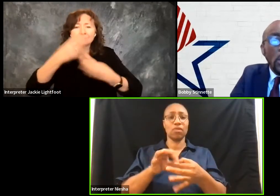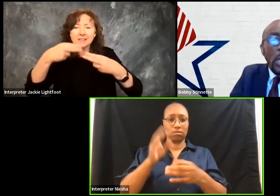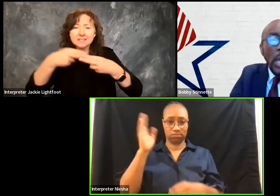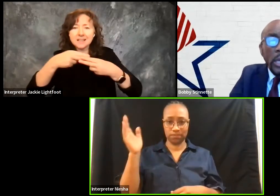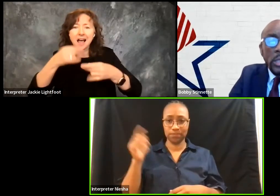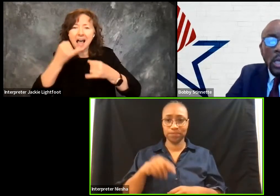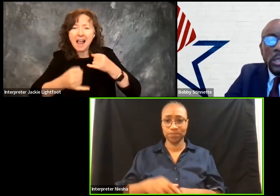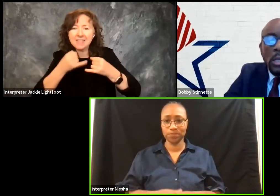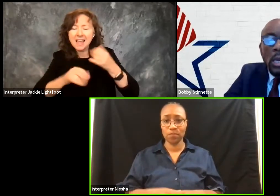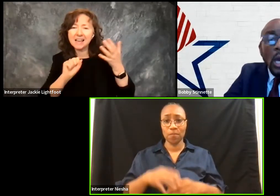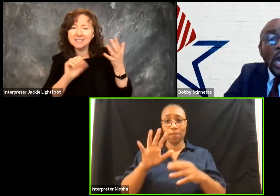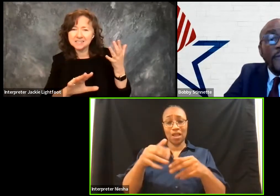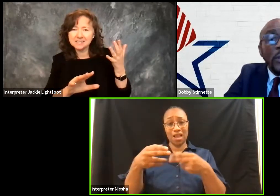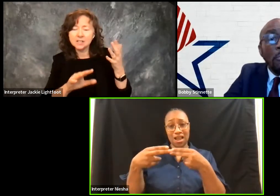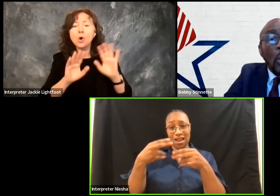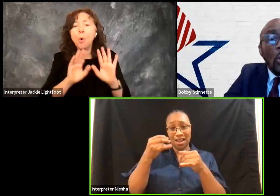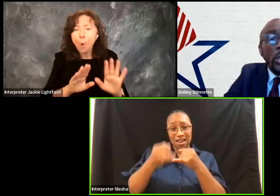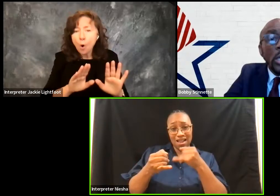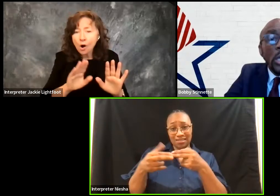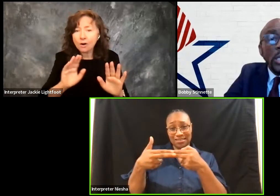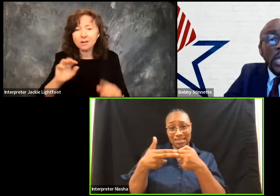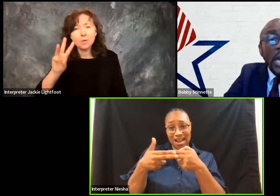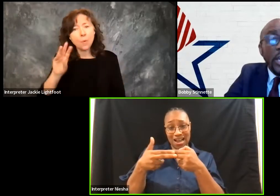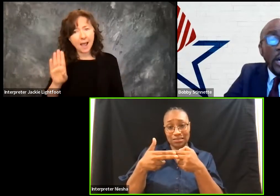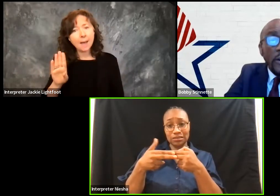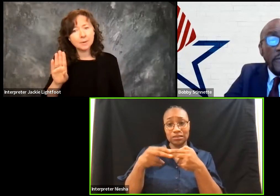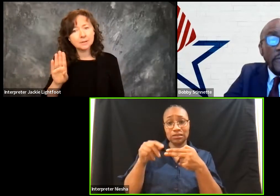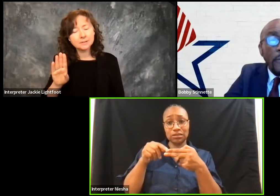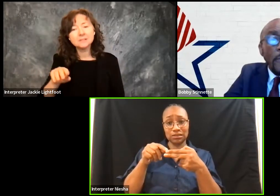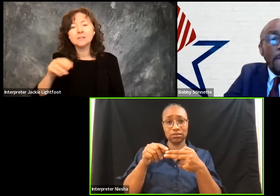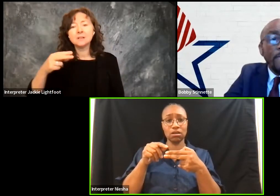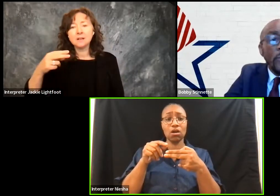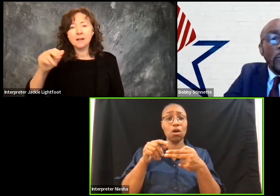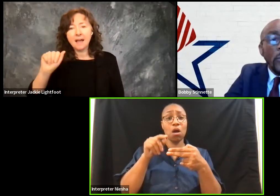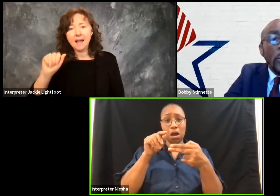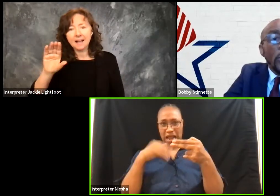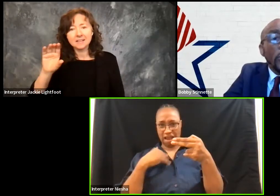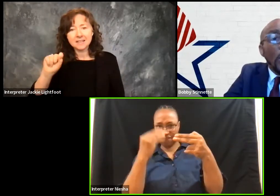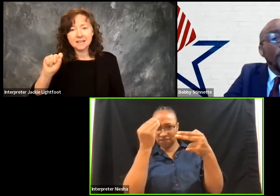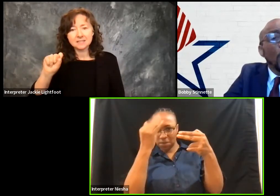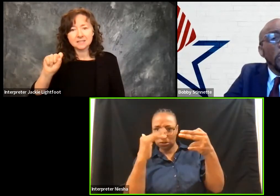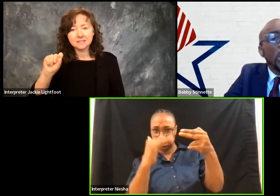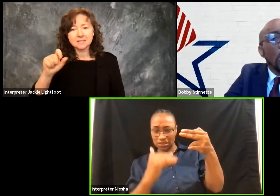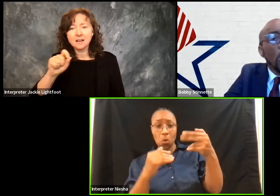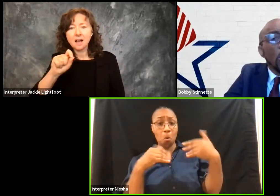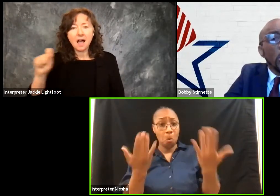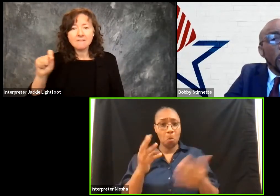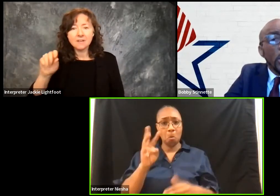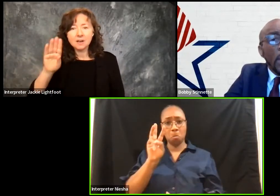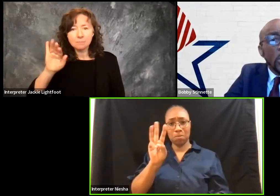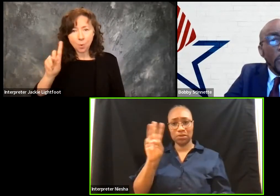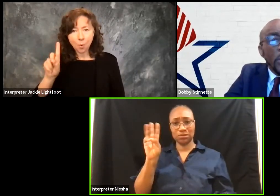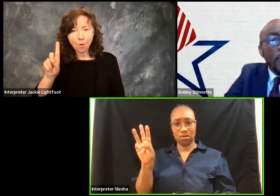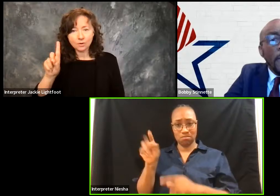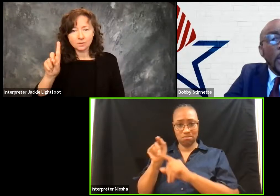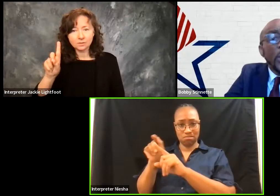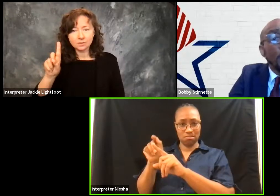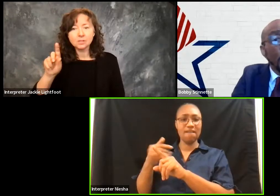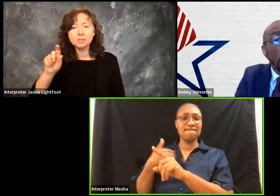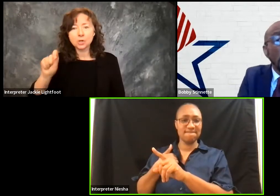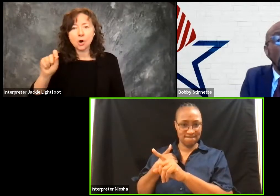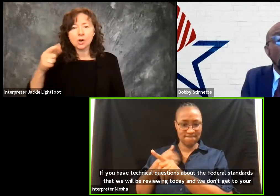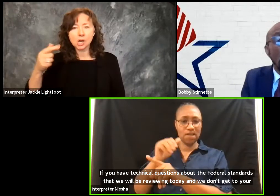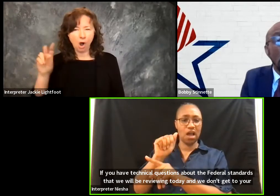website at access-board.gov. Now, if you missed the earlier announcement,